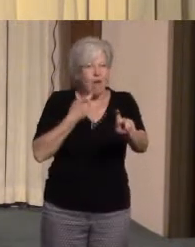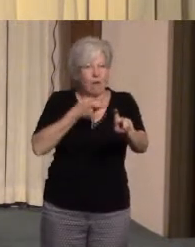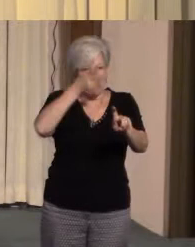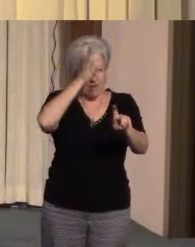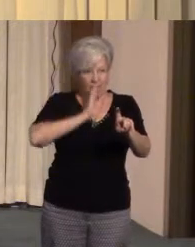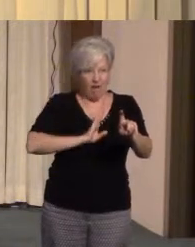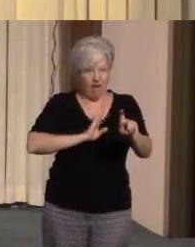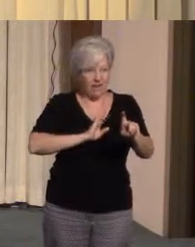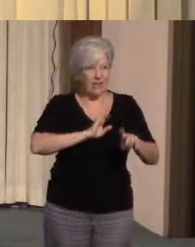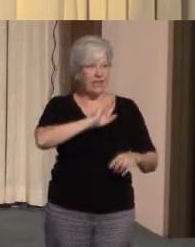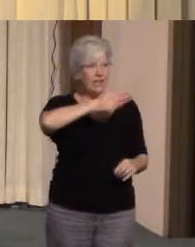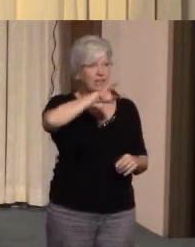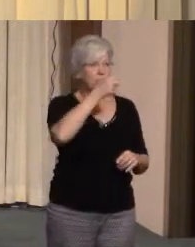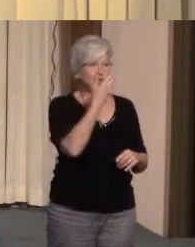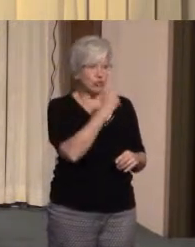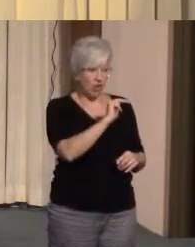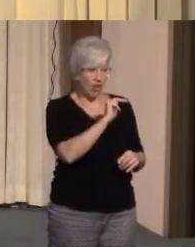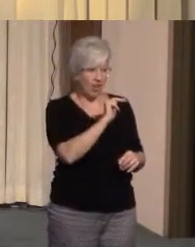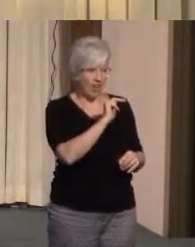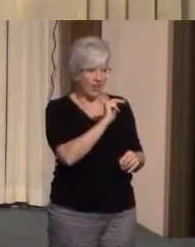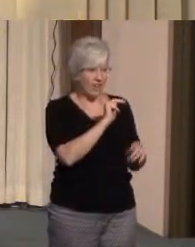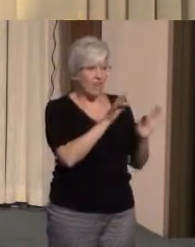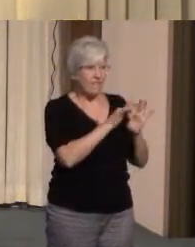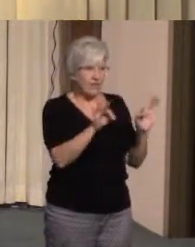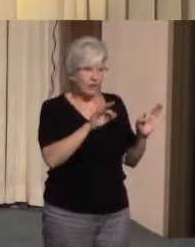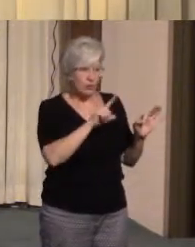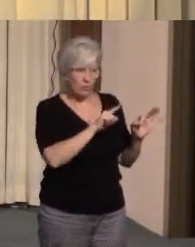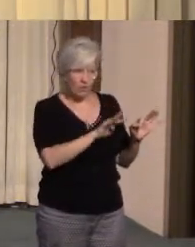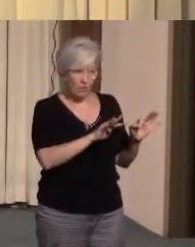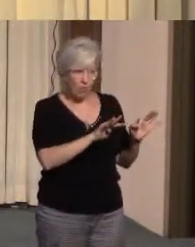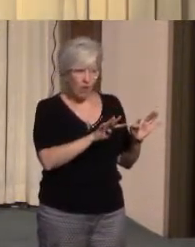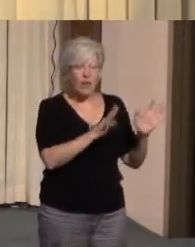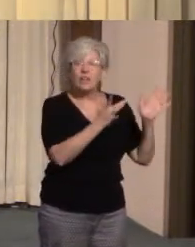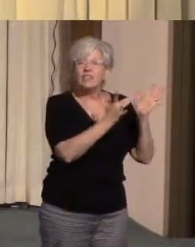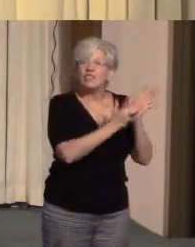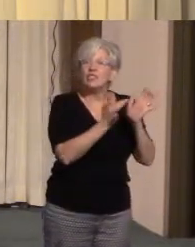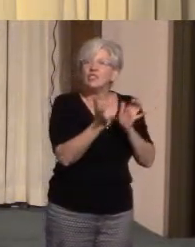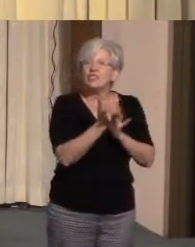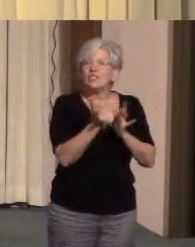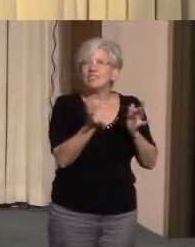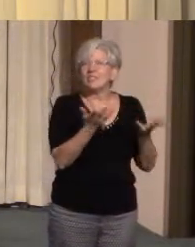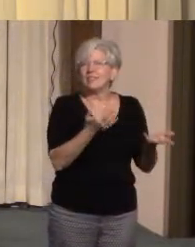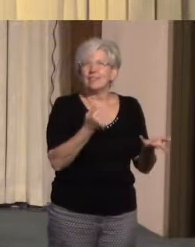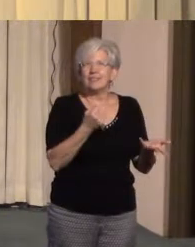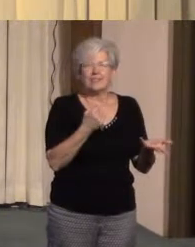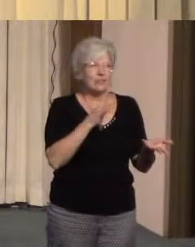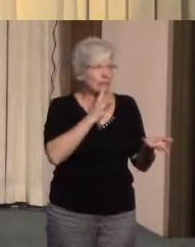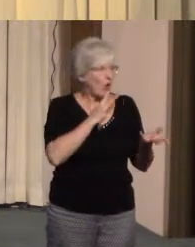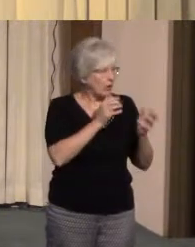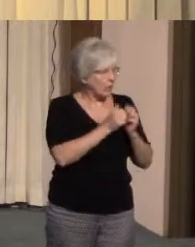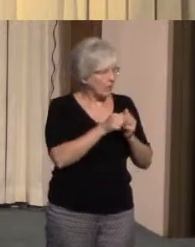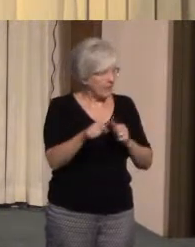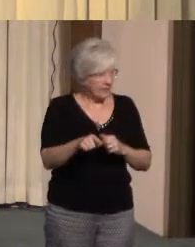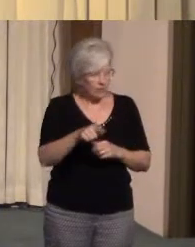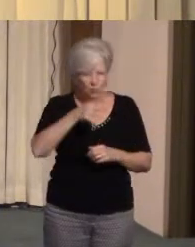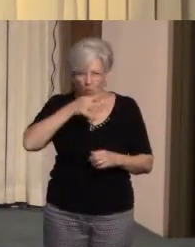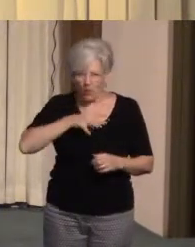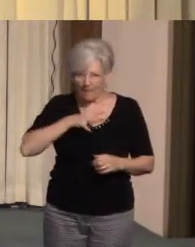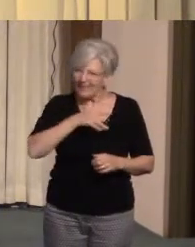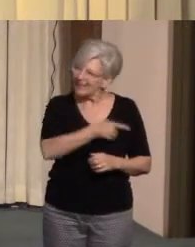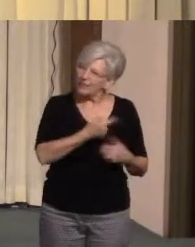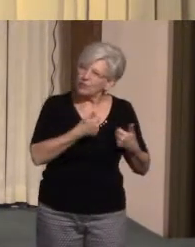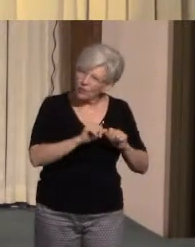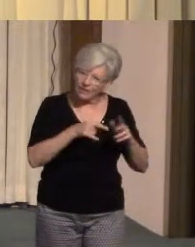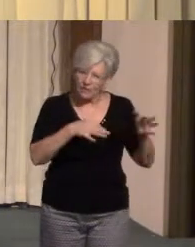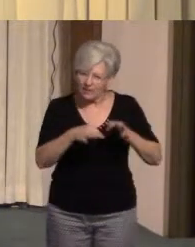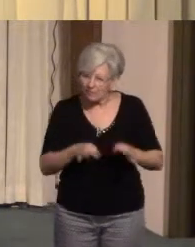In John, in the 4th chapter, the 24th verse, Jesus says, he's talking to this